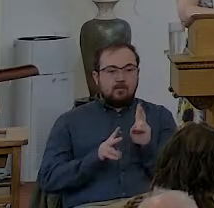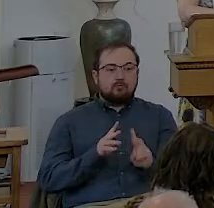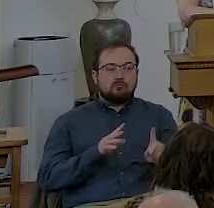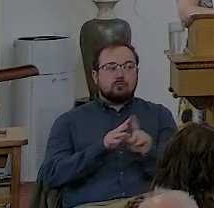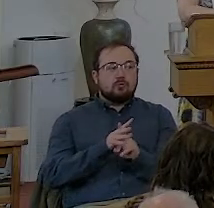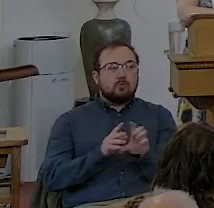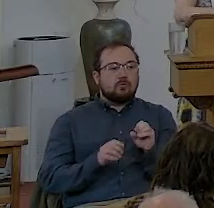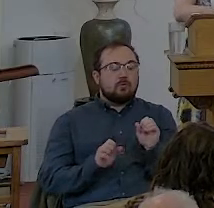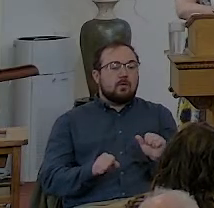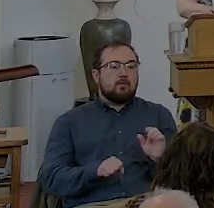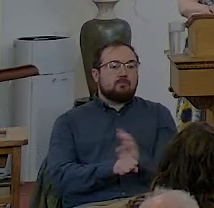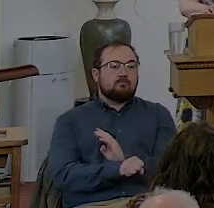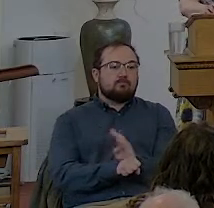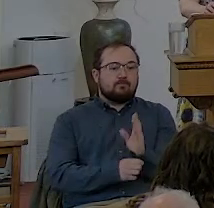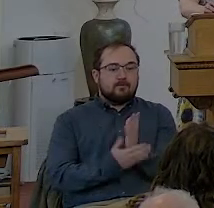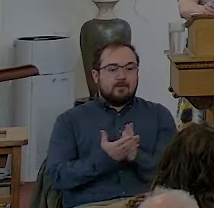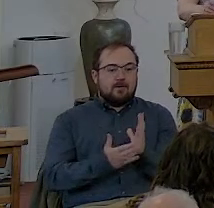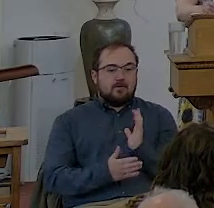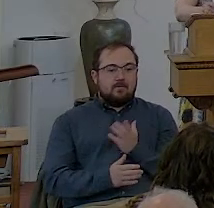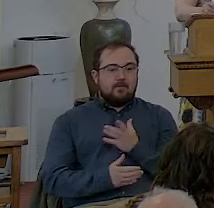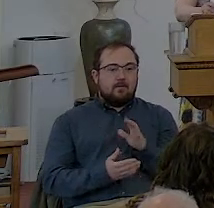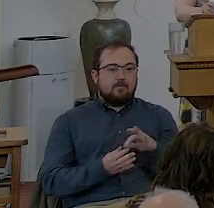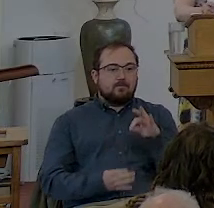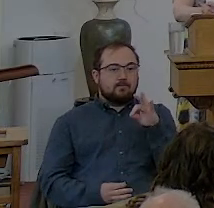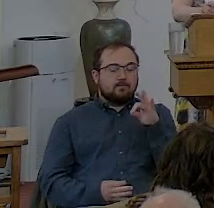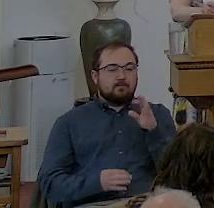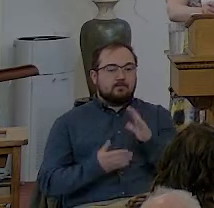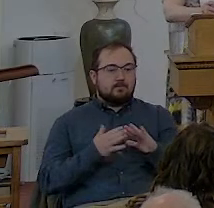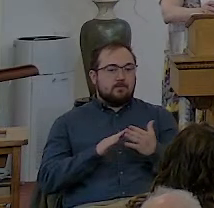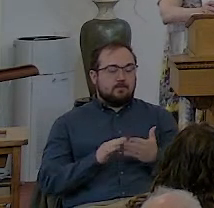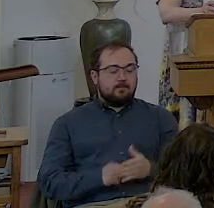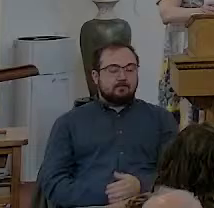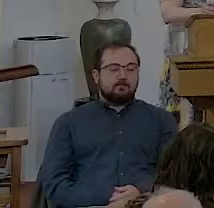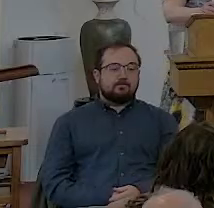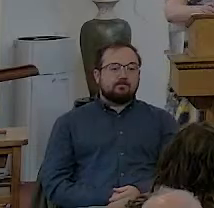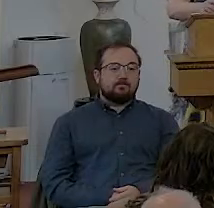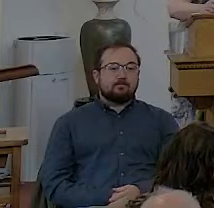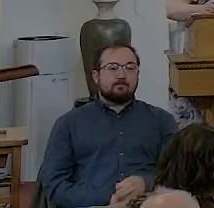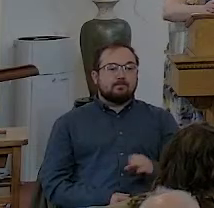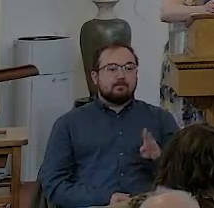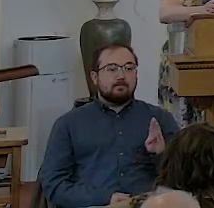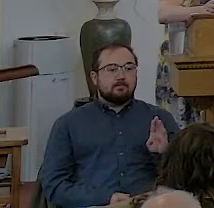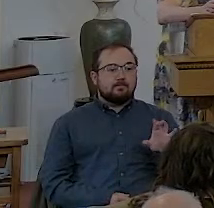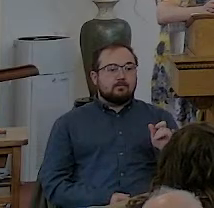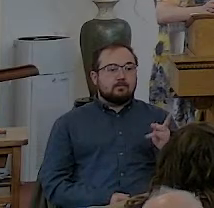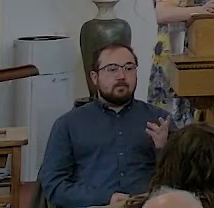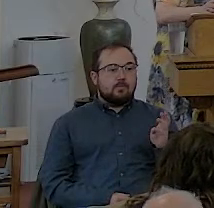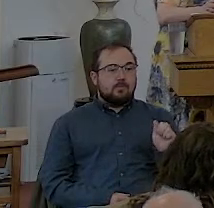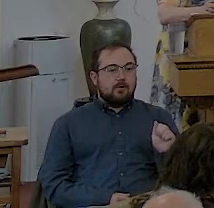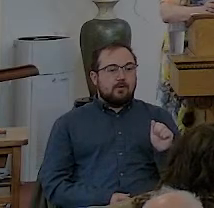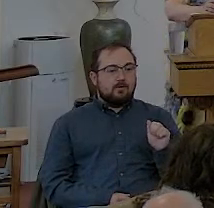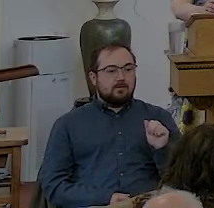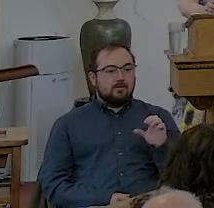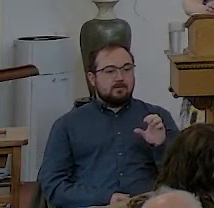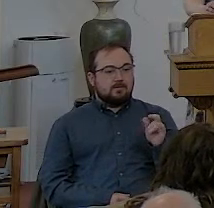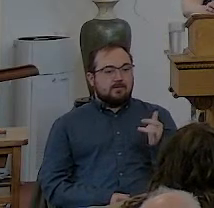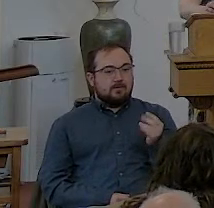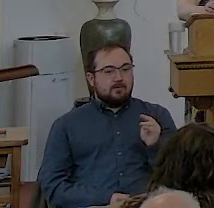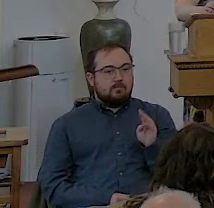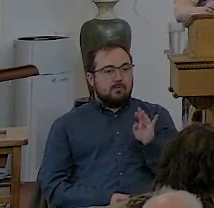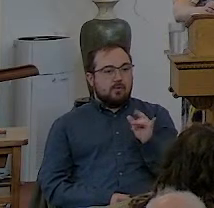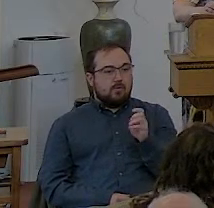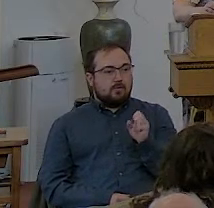the business side of our spiritual community. Barbara Seven Bows is here as our celebrant today.